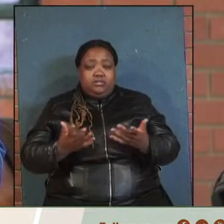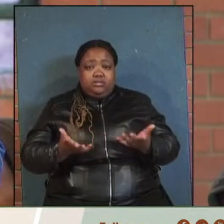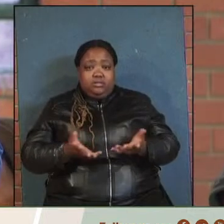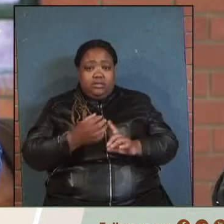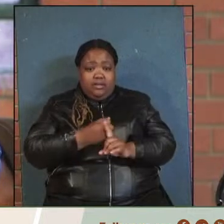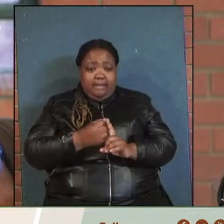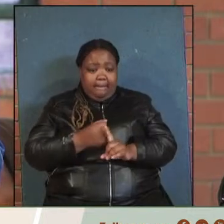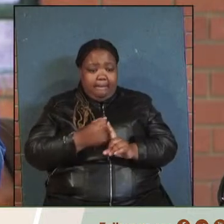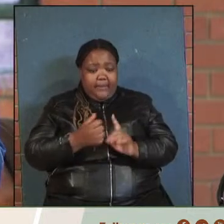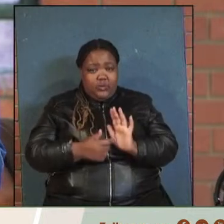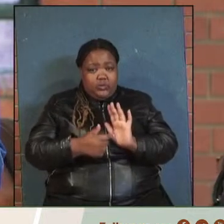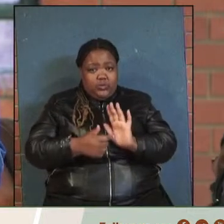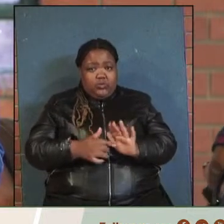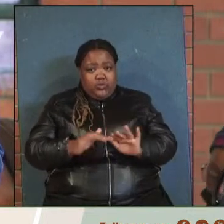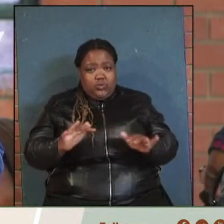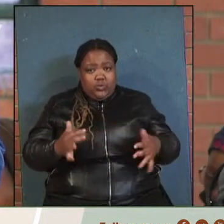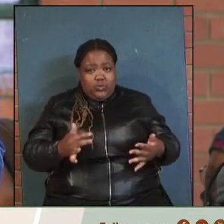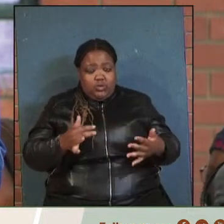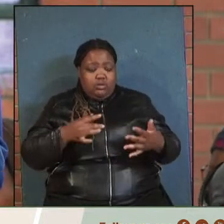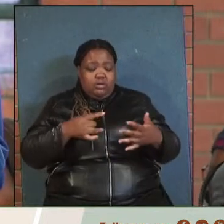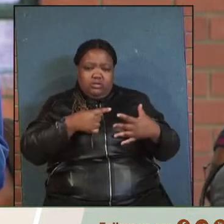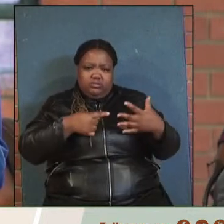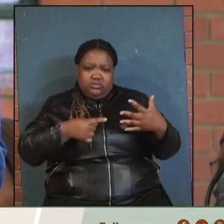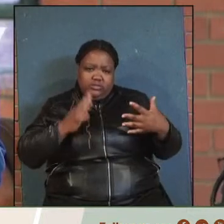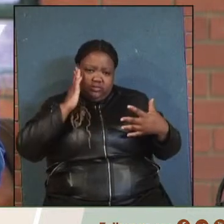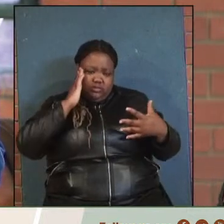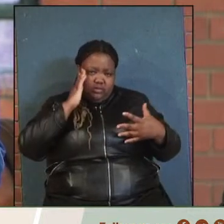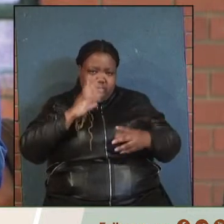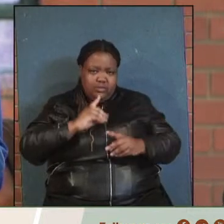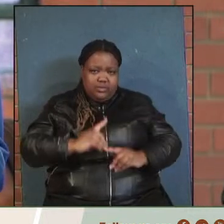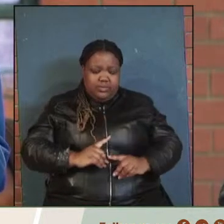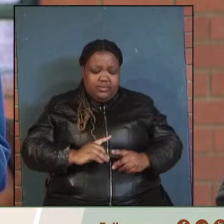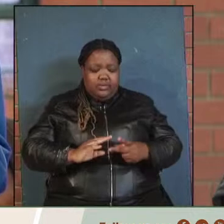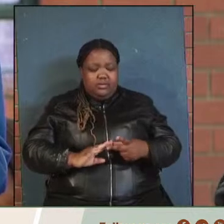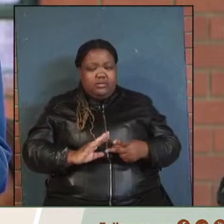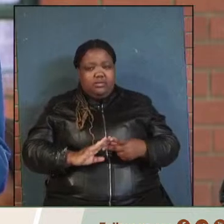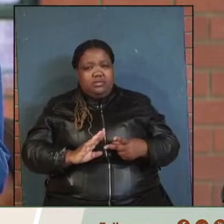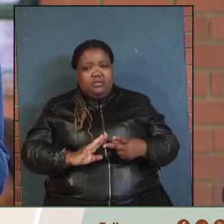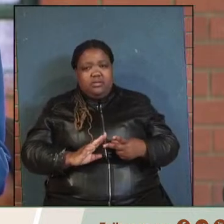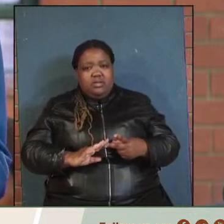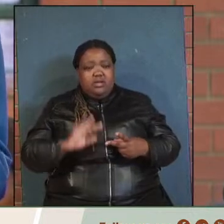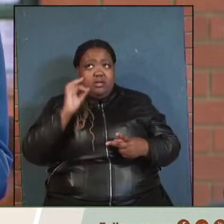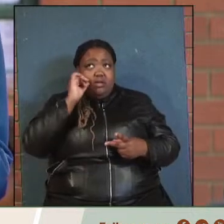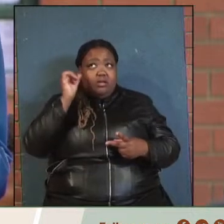of abuse. Depression, fear of a certain adult,